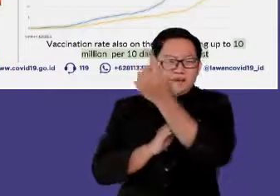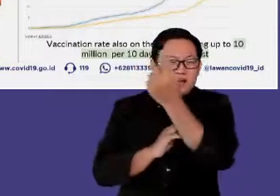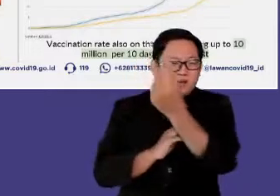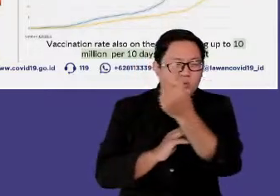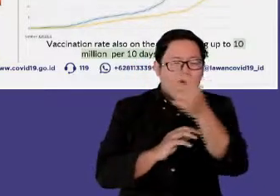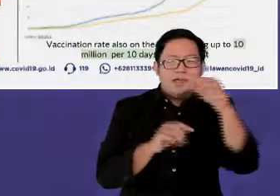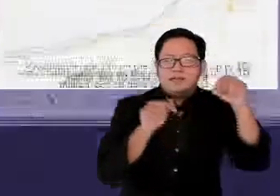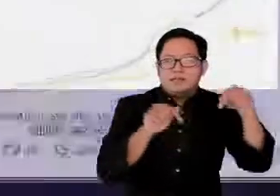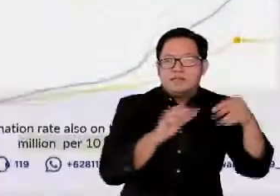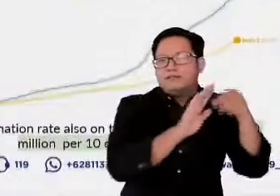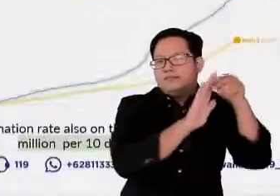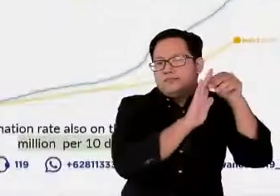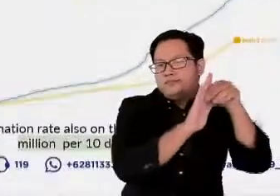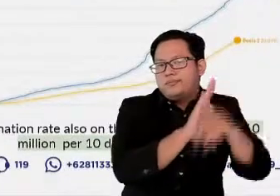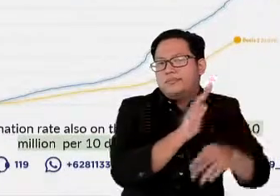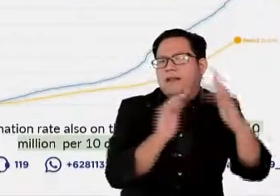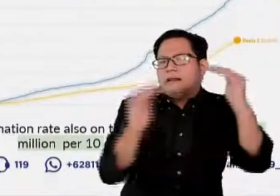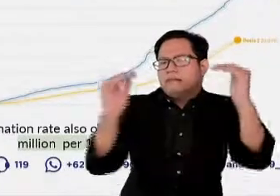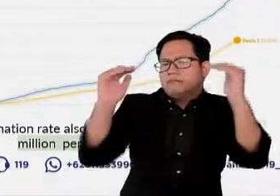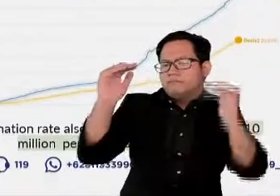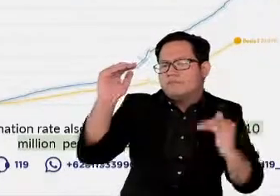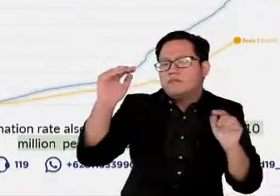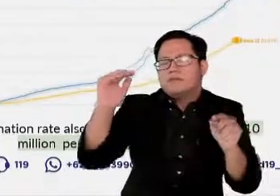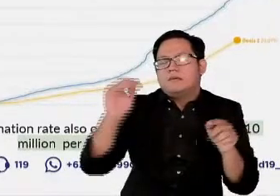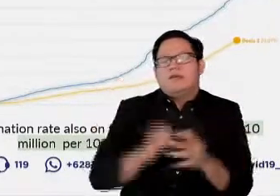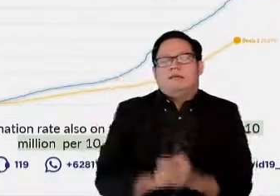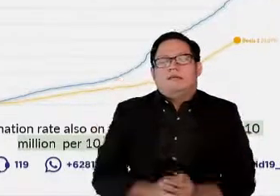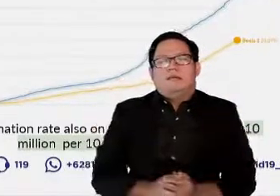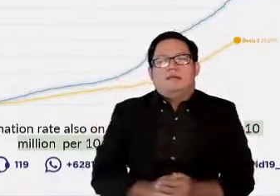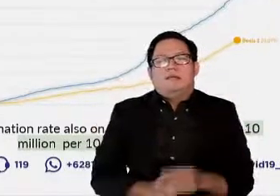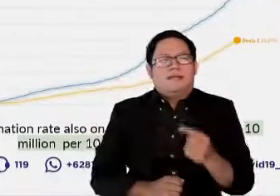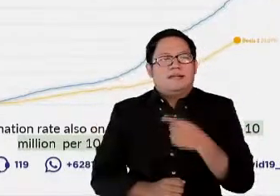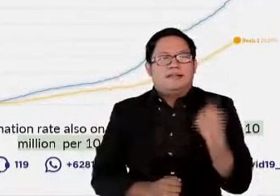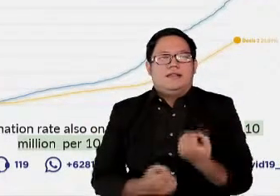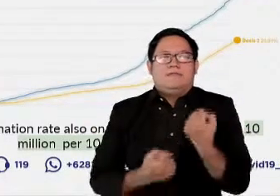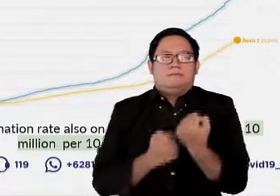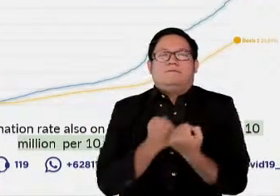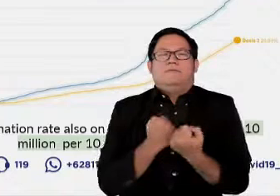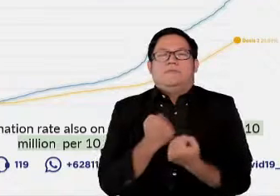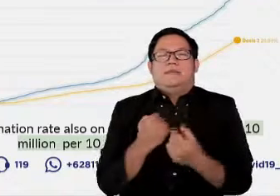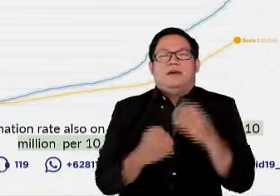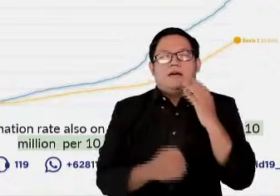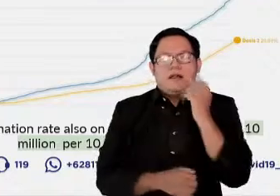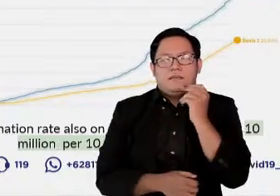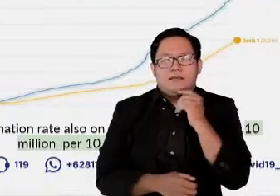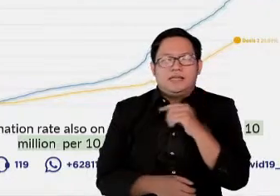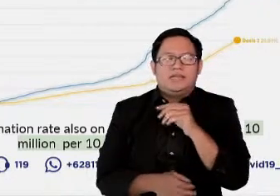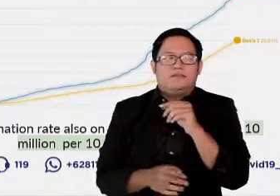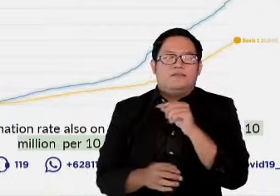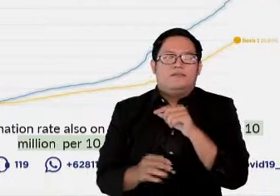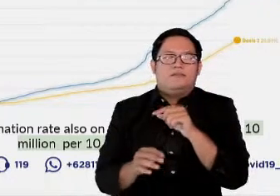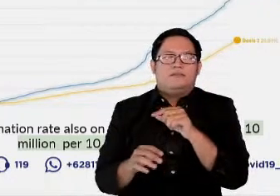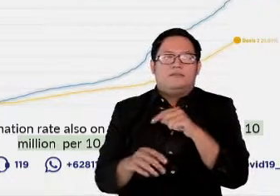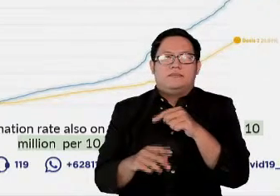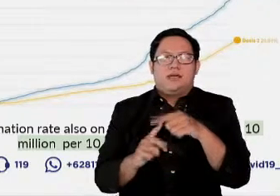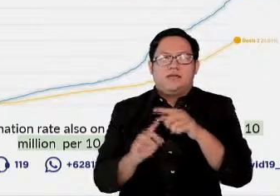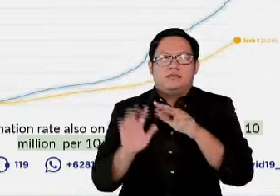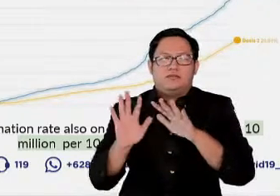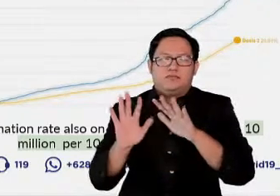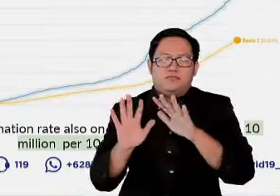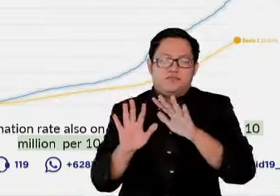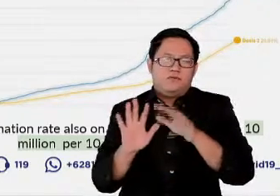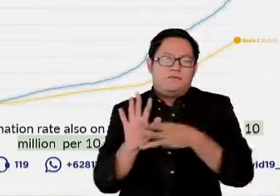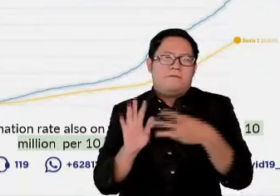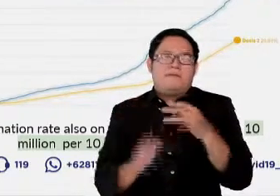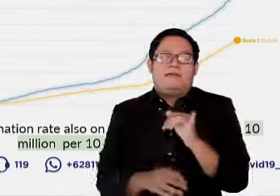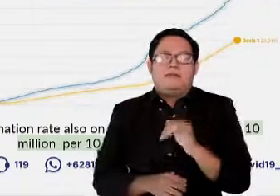is close to the lowest point that we experienced on the 10th of May. This development could take place because